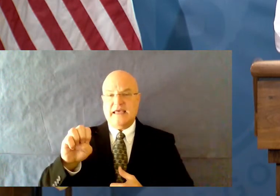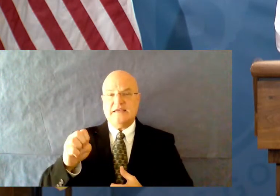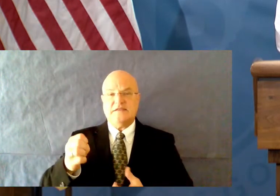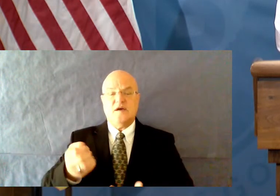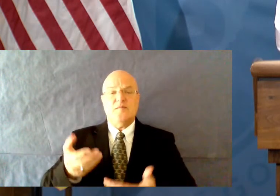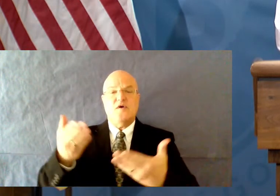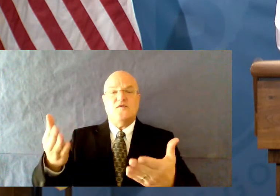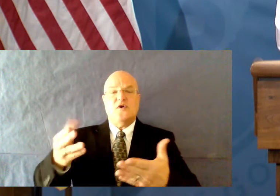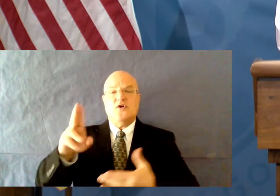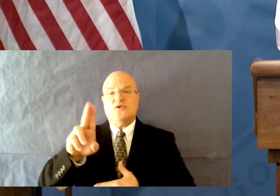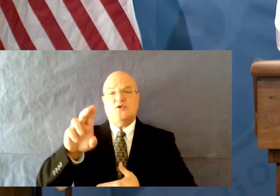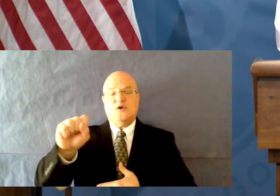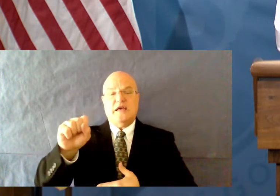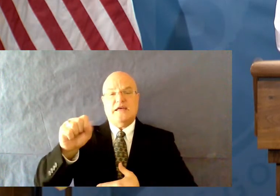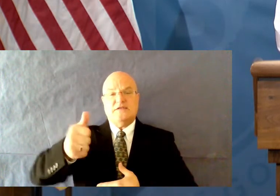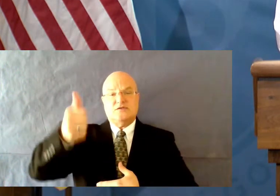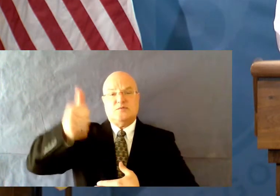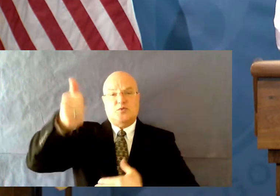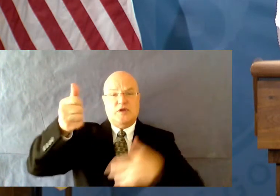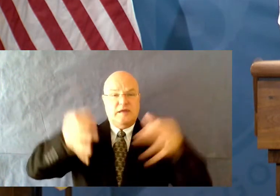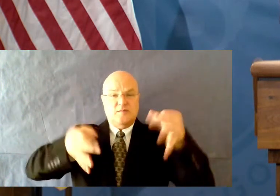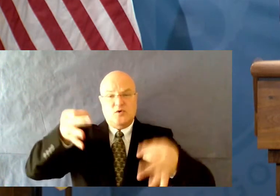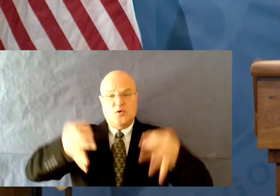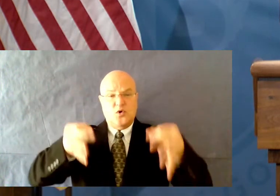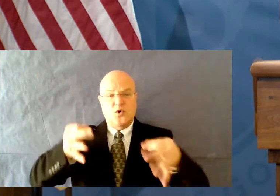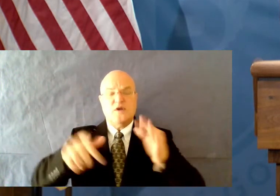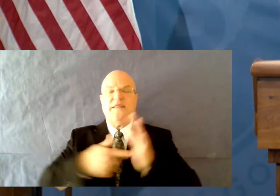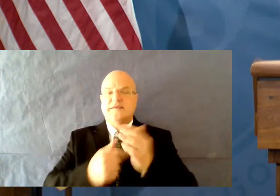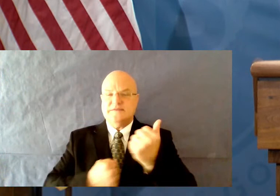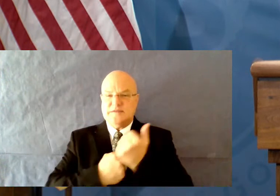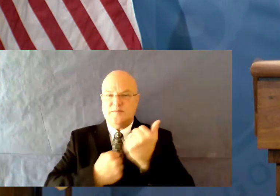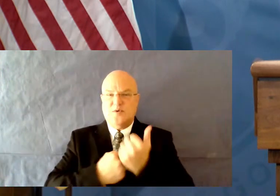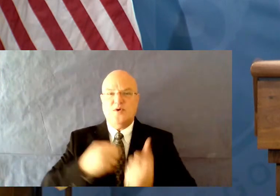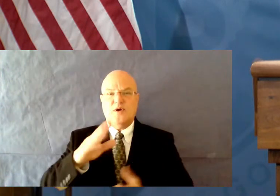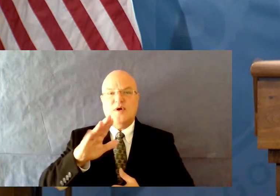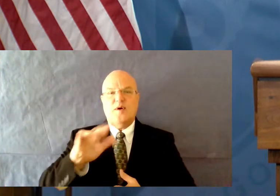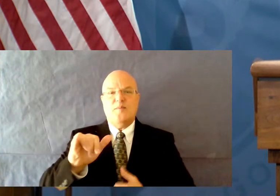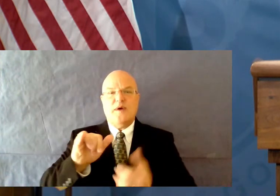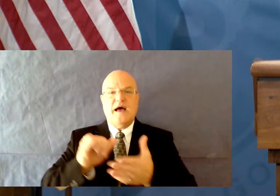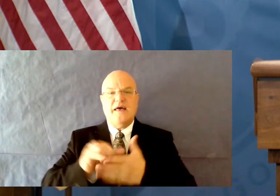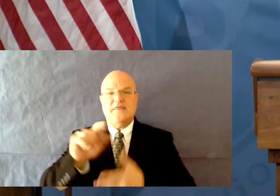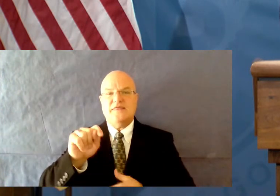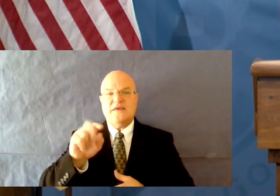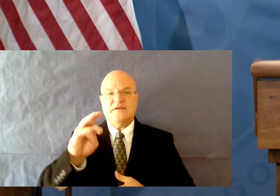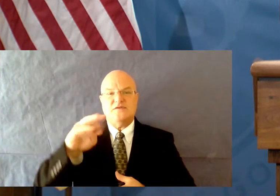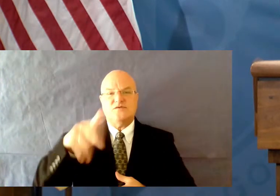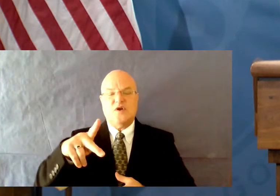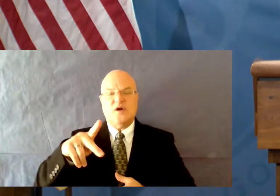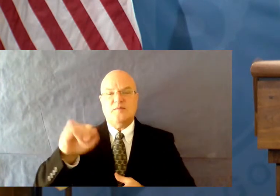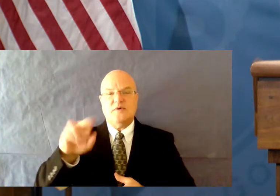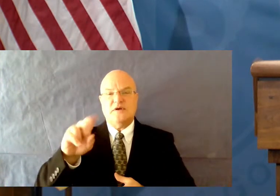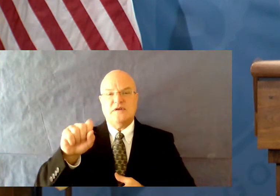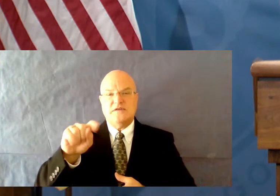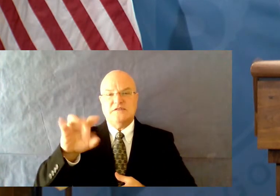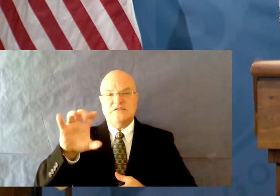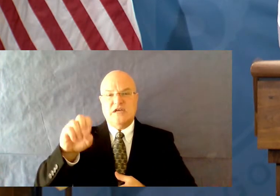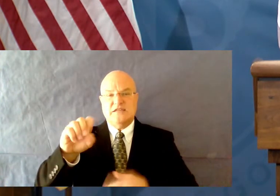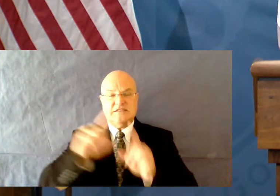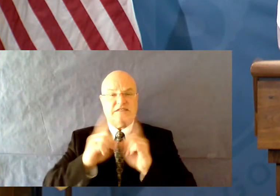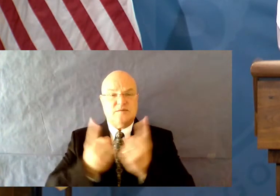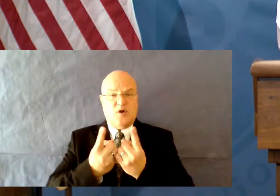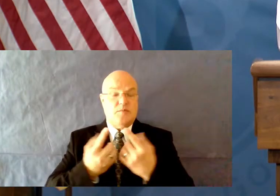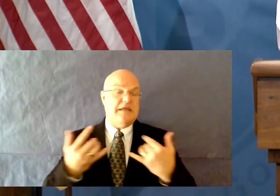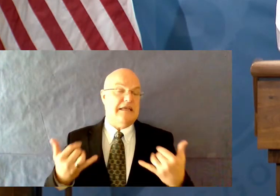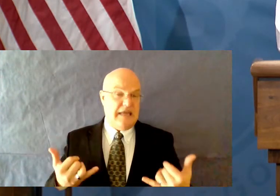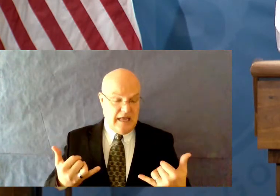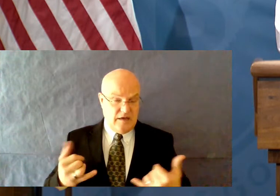Supreme Court. And this was supported by the Trump Justice Department. The question is, will